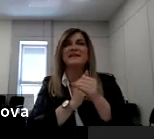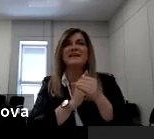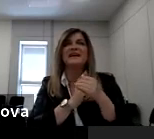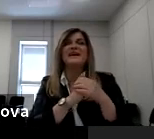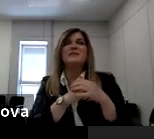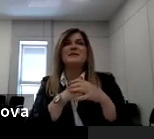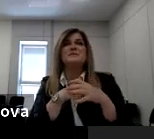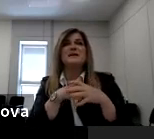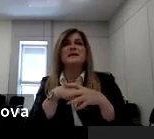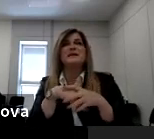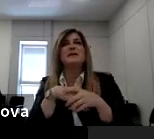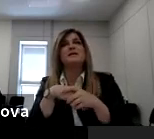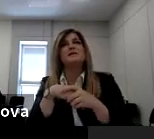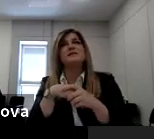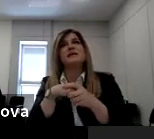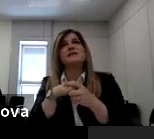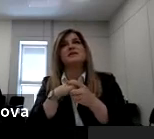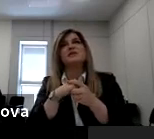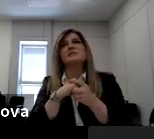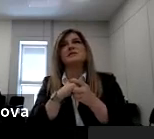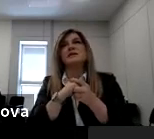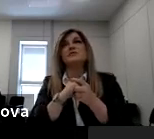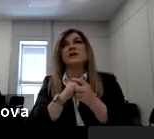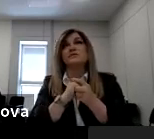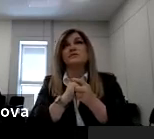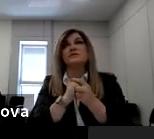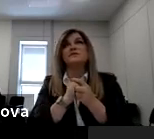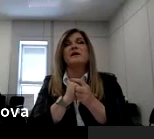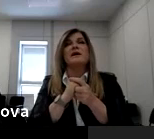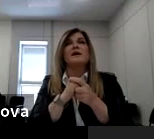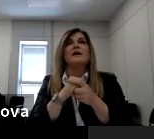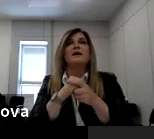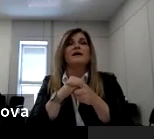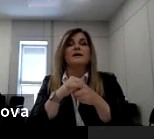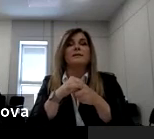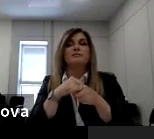correctly. Please explain. About LED chips and drivers.